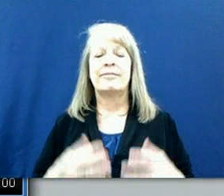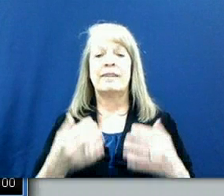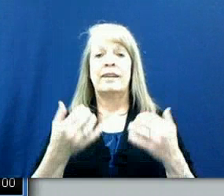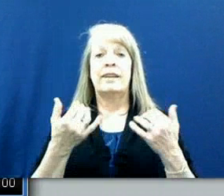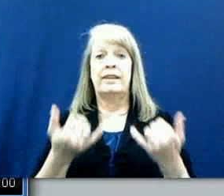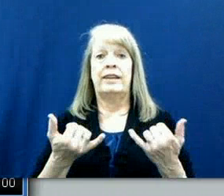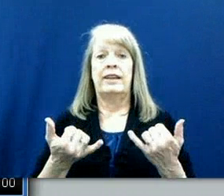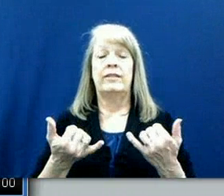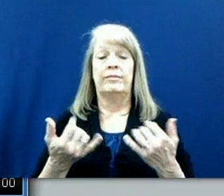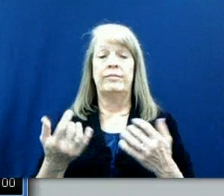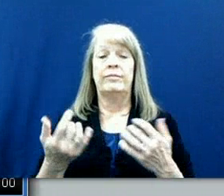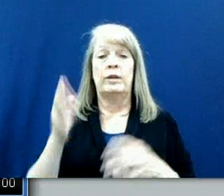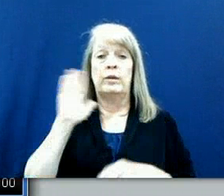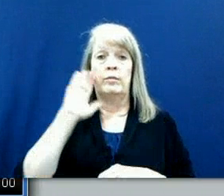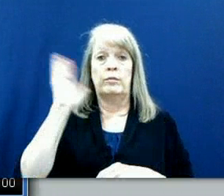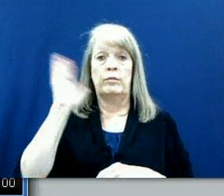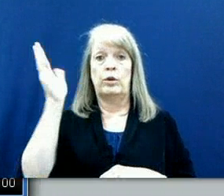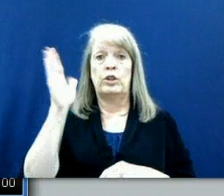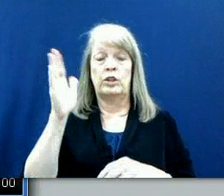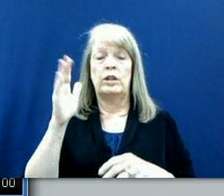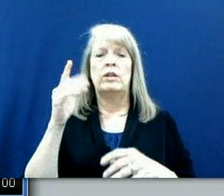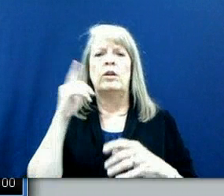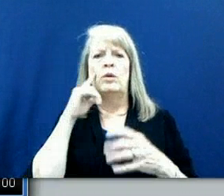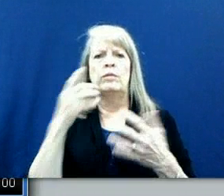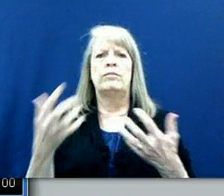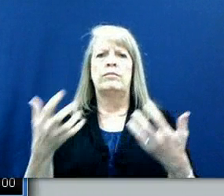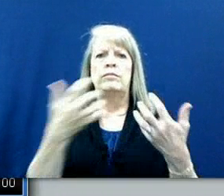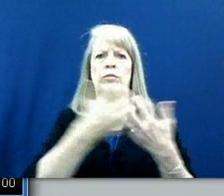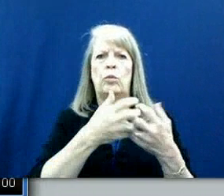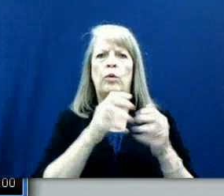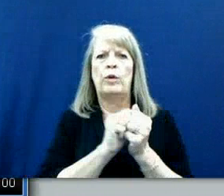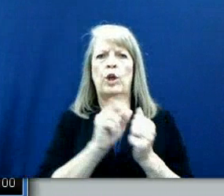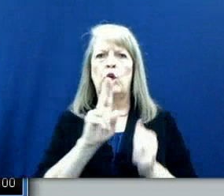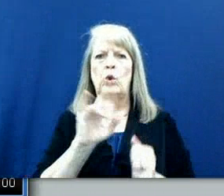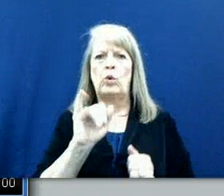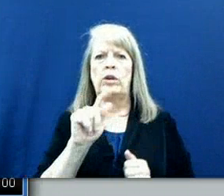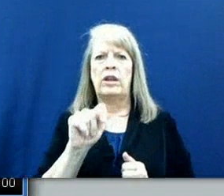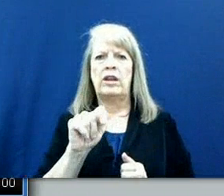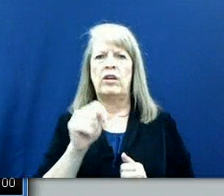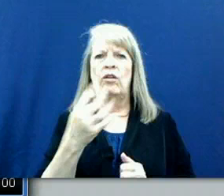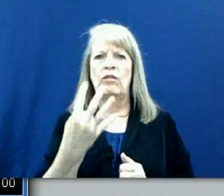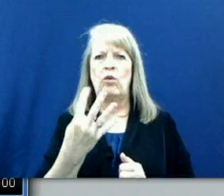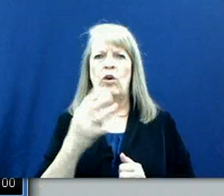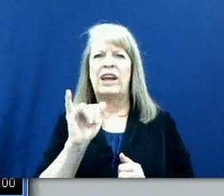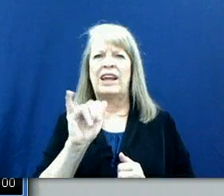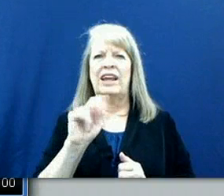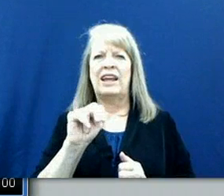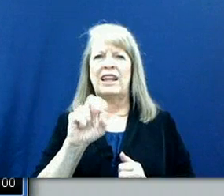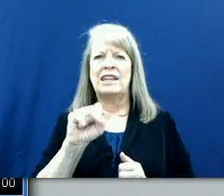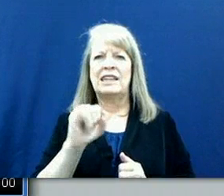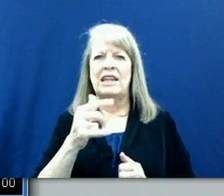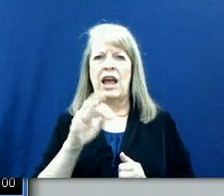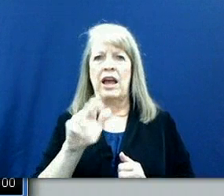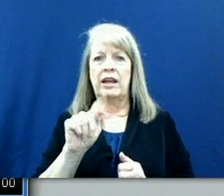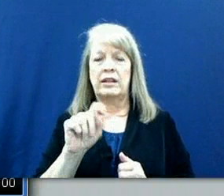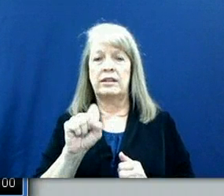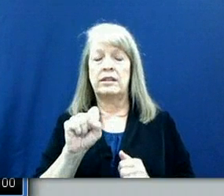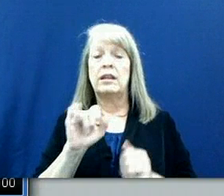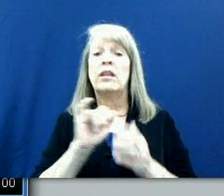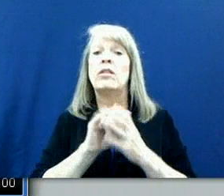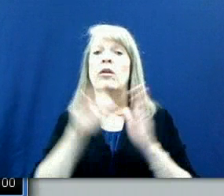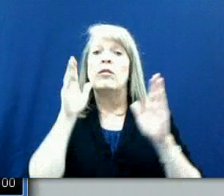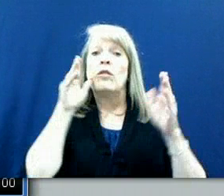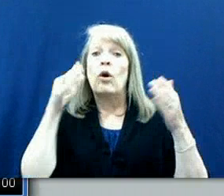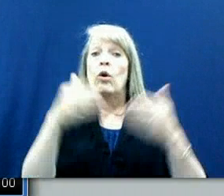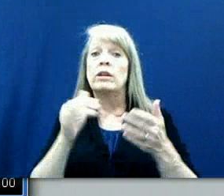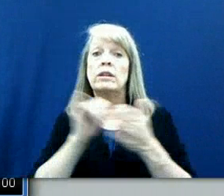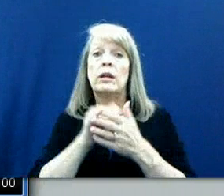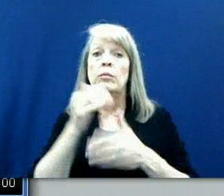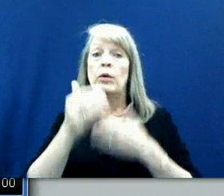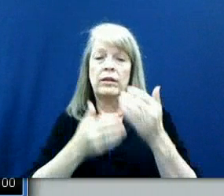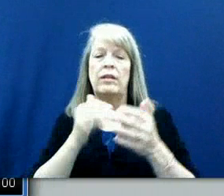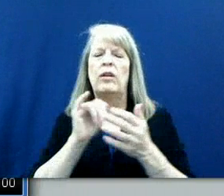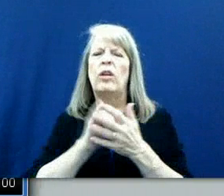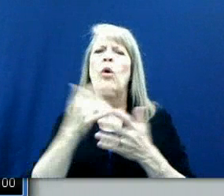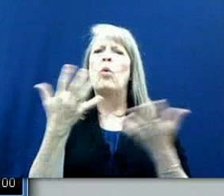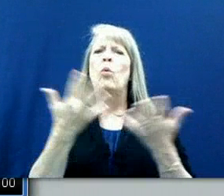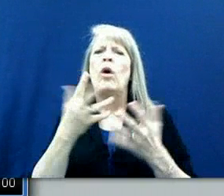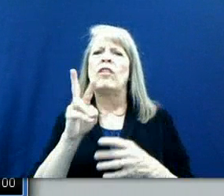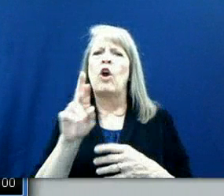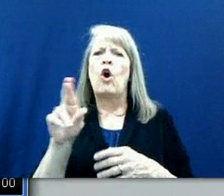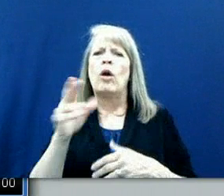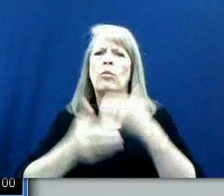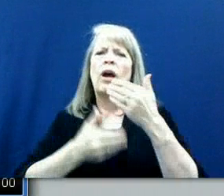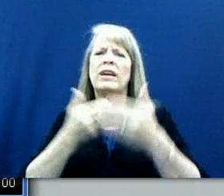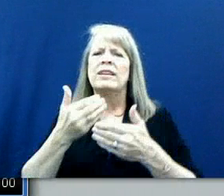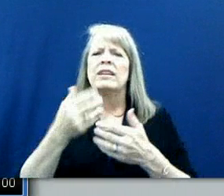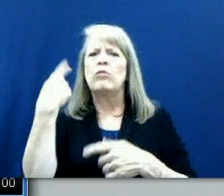PowerPoint presentation is designed to accompany the Unit 4 insights. The focus of the presentation will be the steps in the VR process.